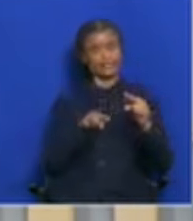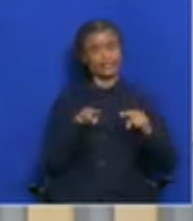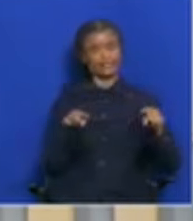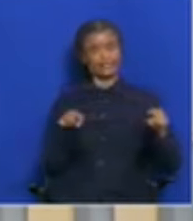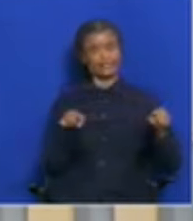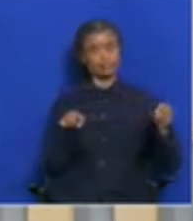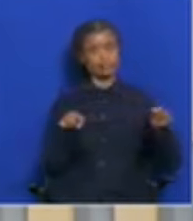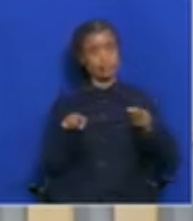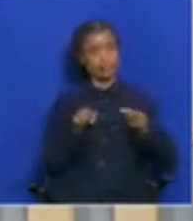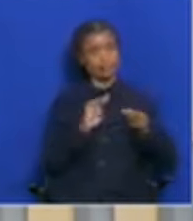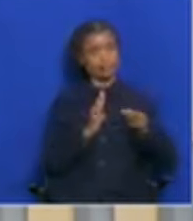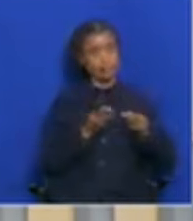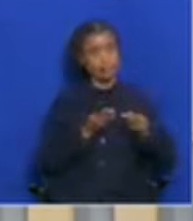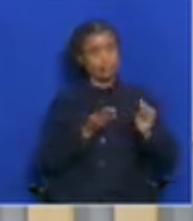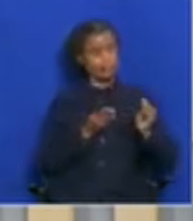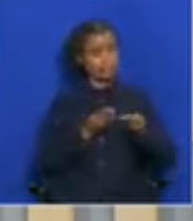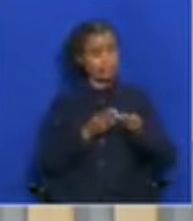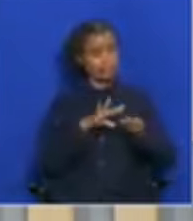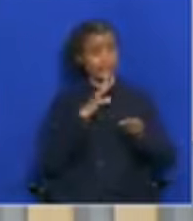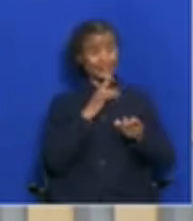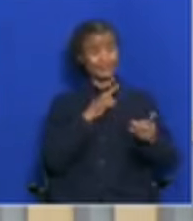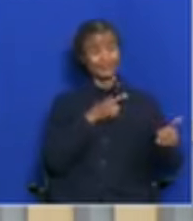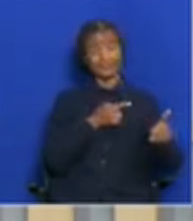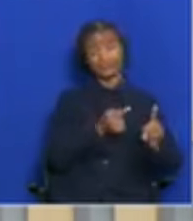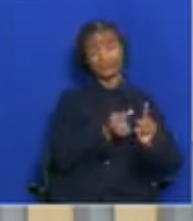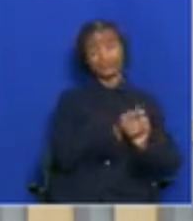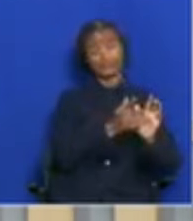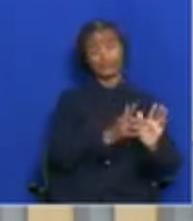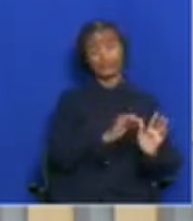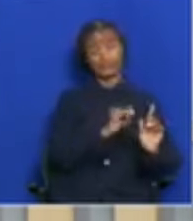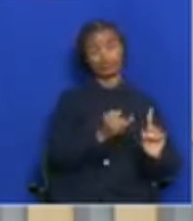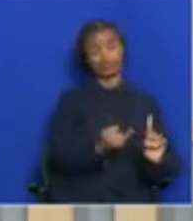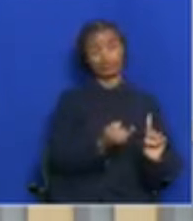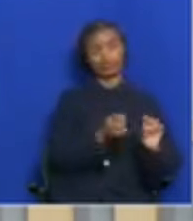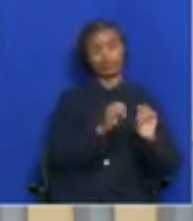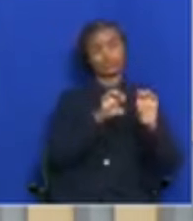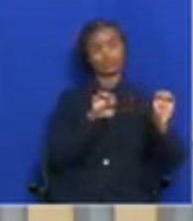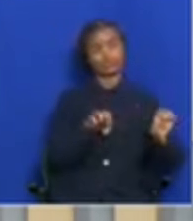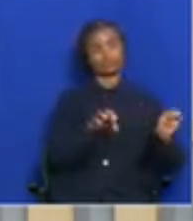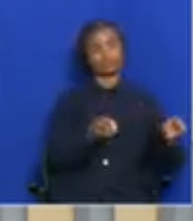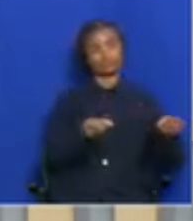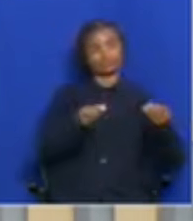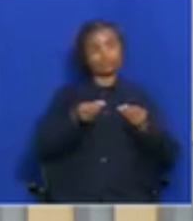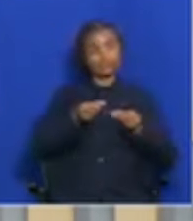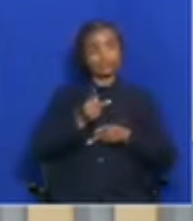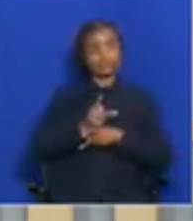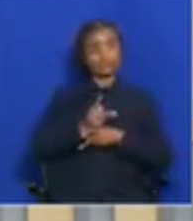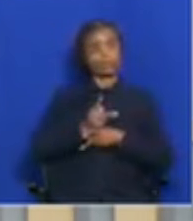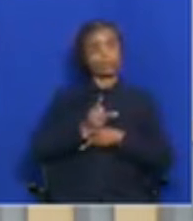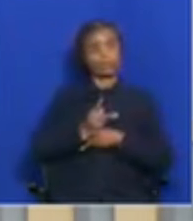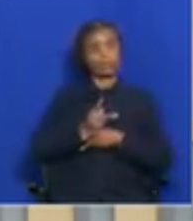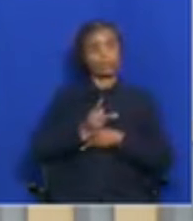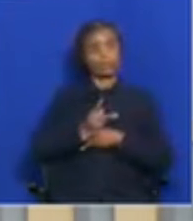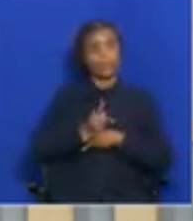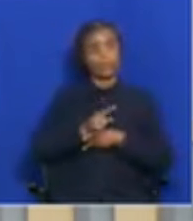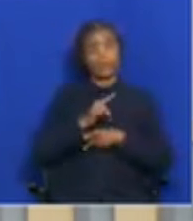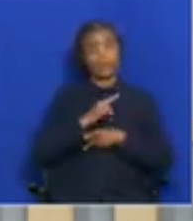a certificate that we generally carry with us just in case either a judge or a magistrate wants to